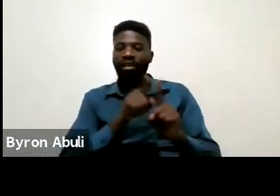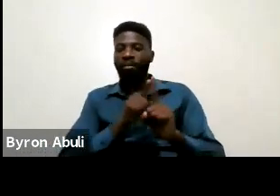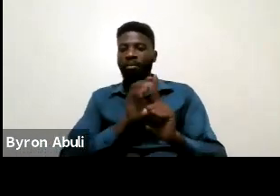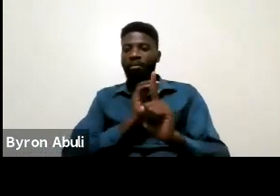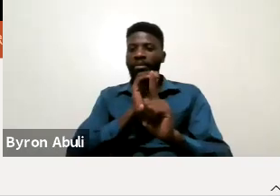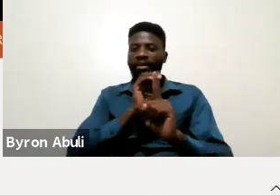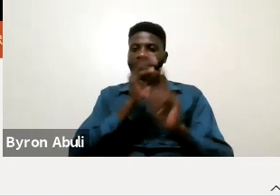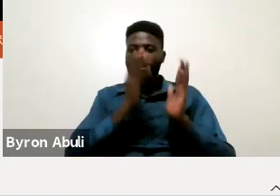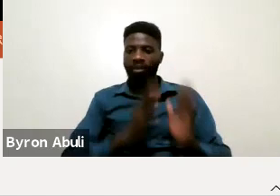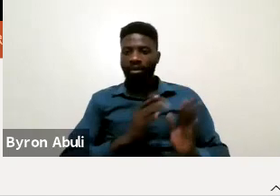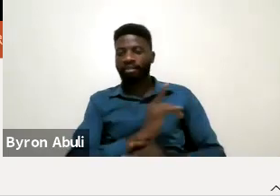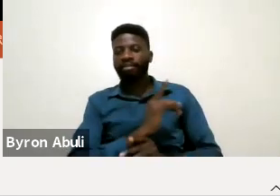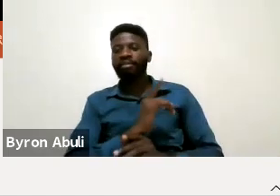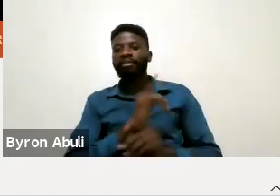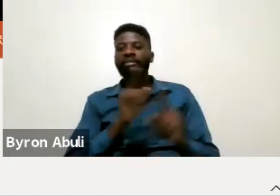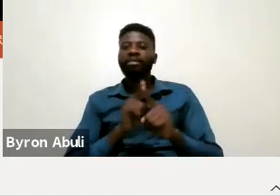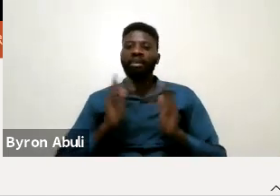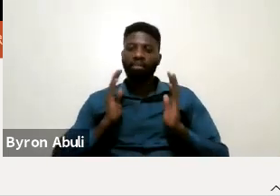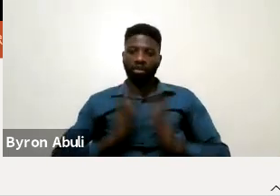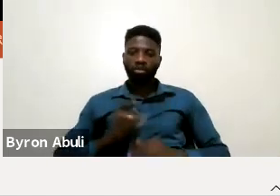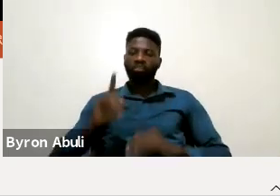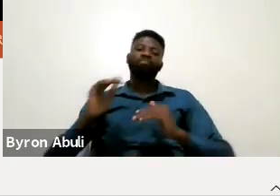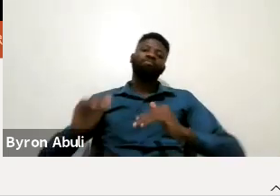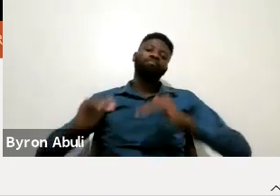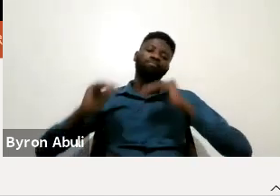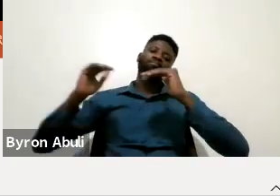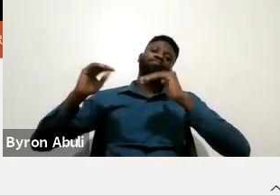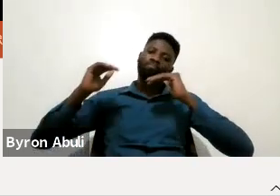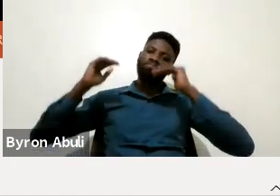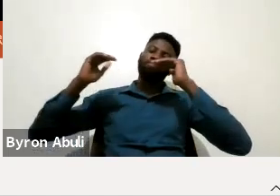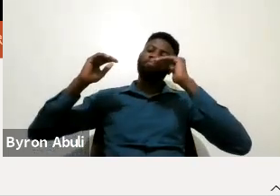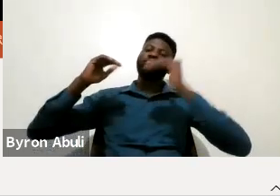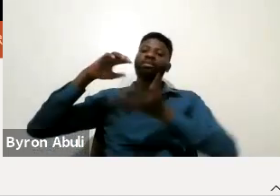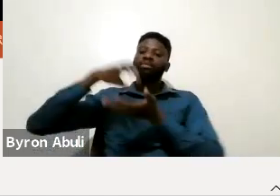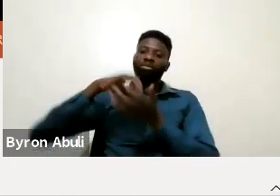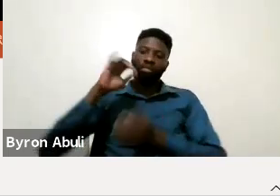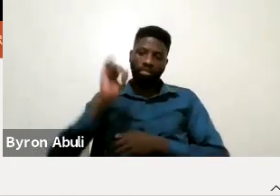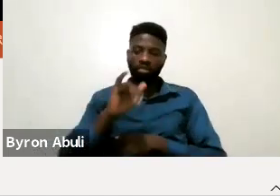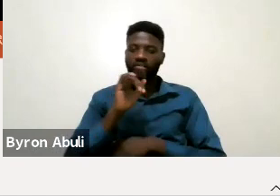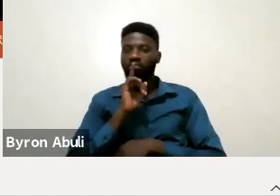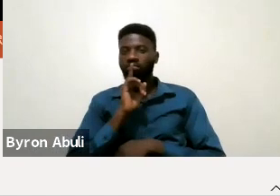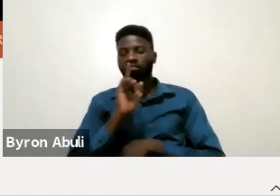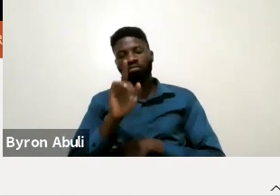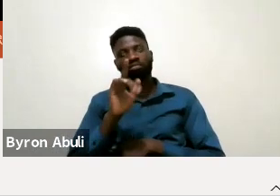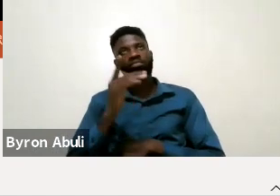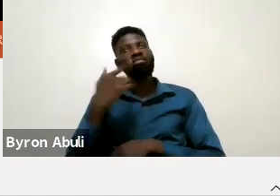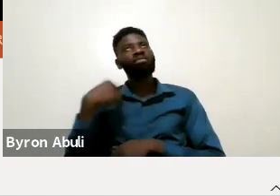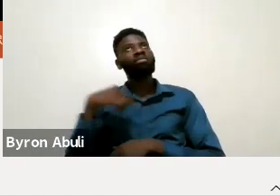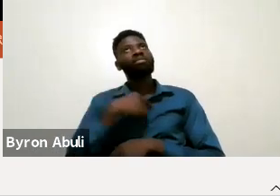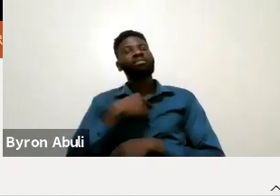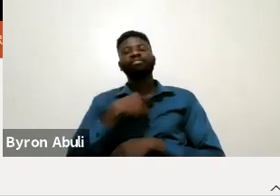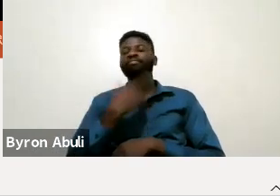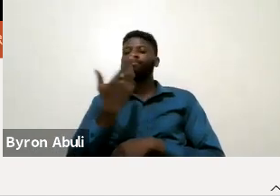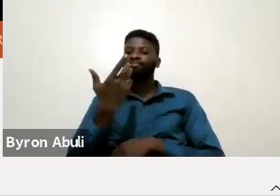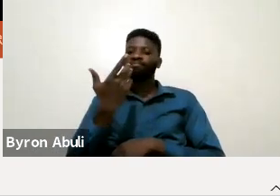has scaled the height and is in that position. So we are required to